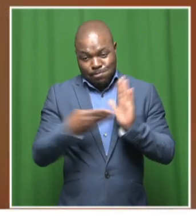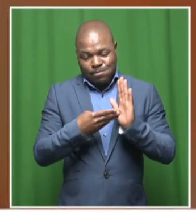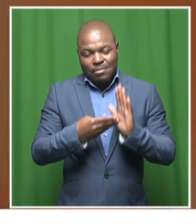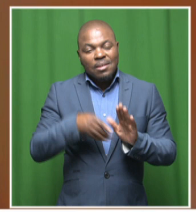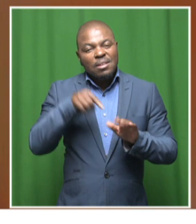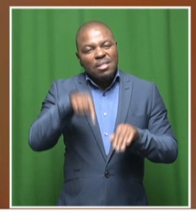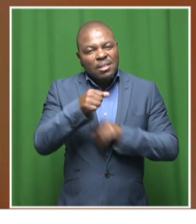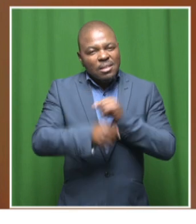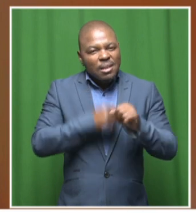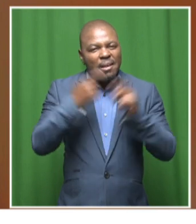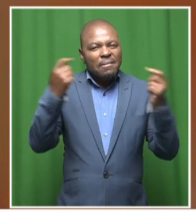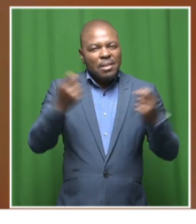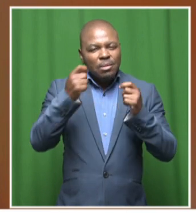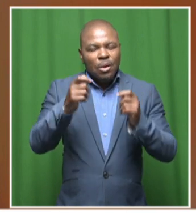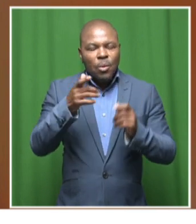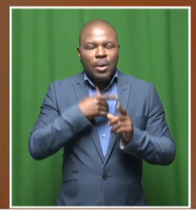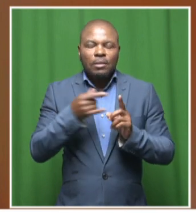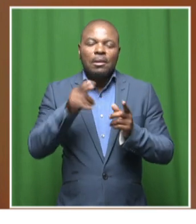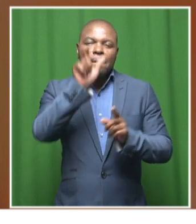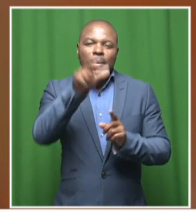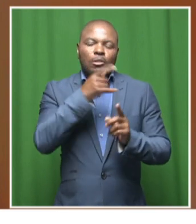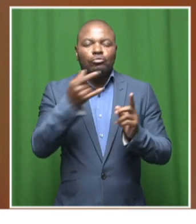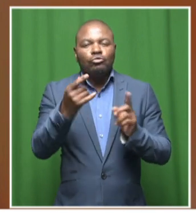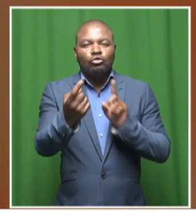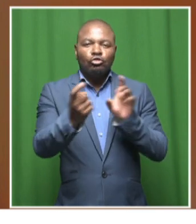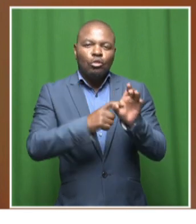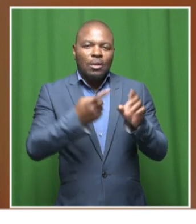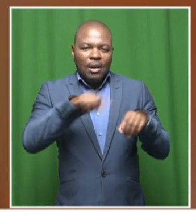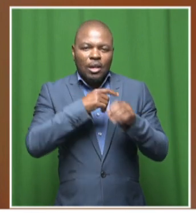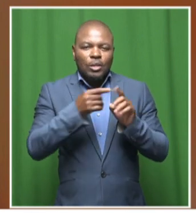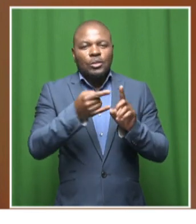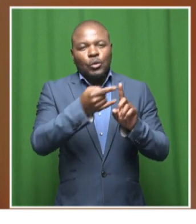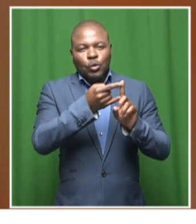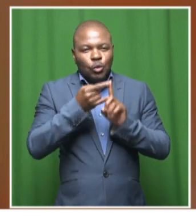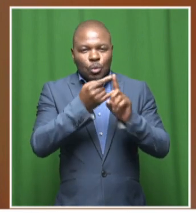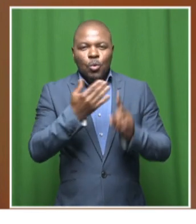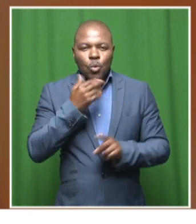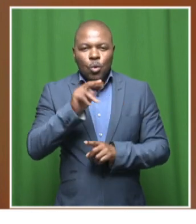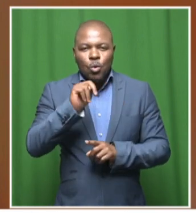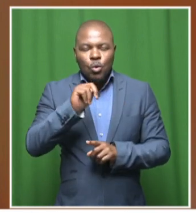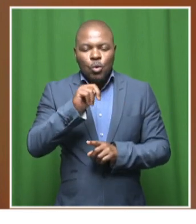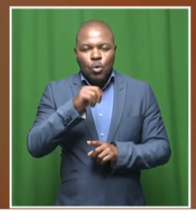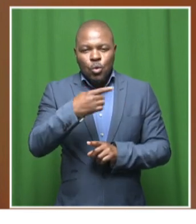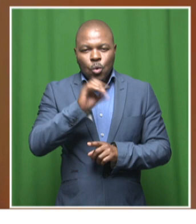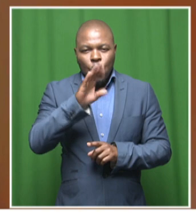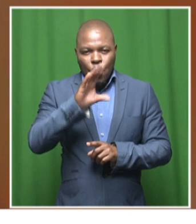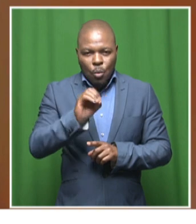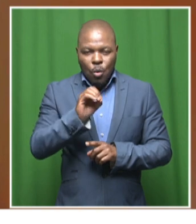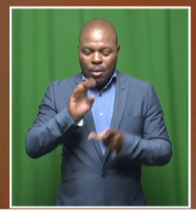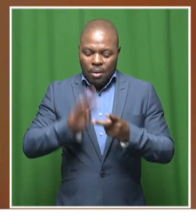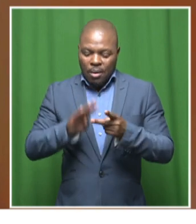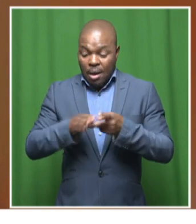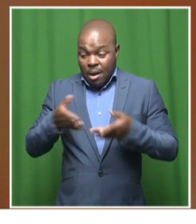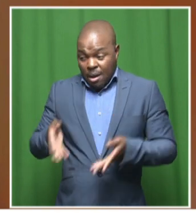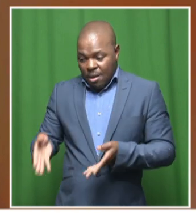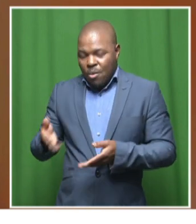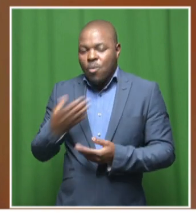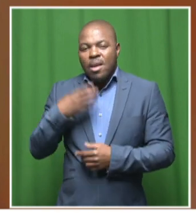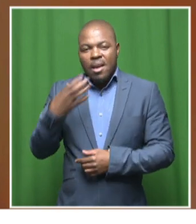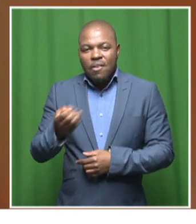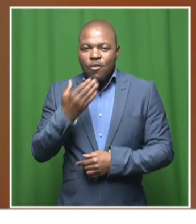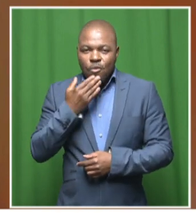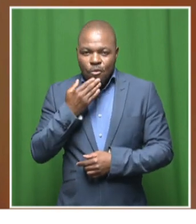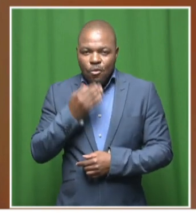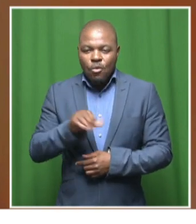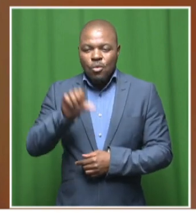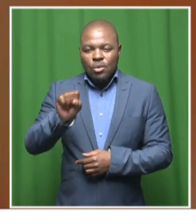year's festival, we are joined via Zoom by Project Director Wanita Ngcobo, and in studio we have the great Selaelo Selota, who will be performing at